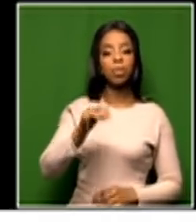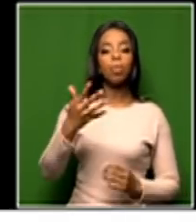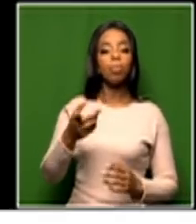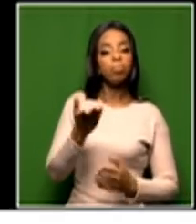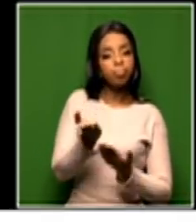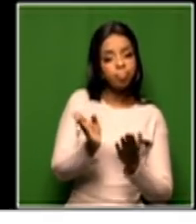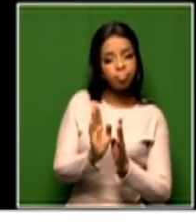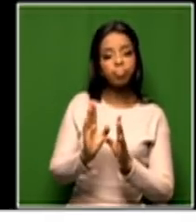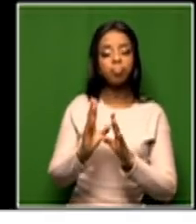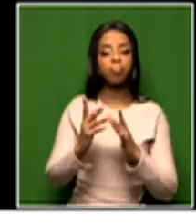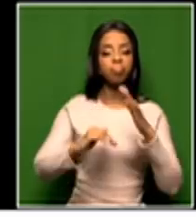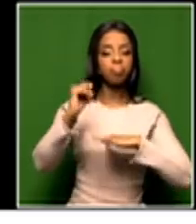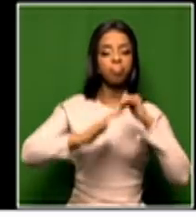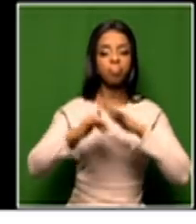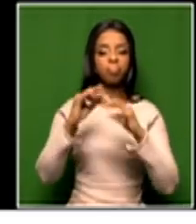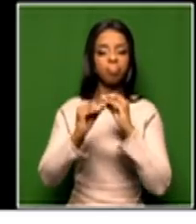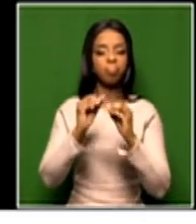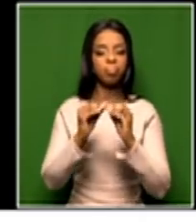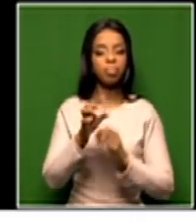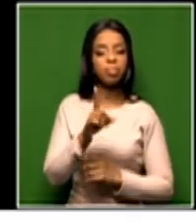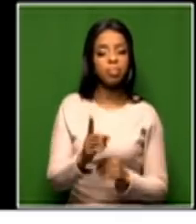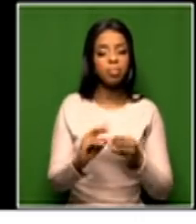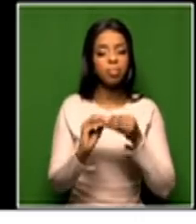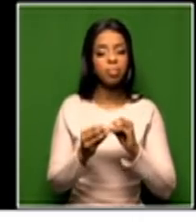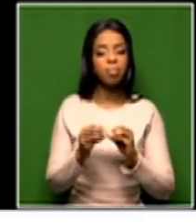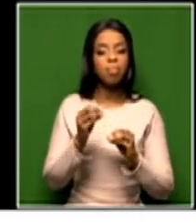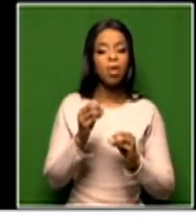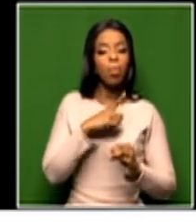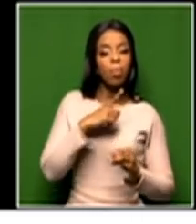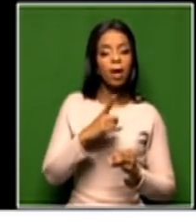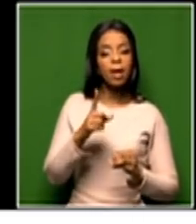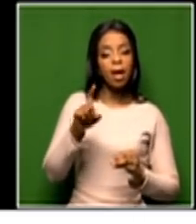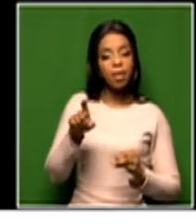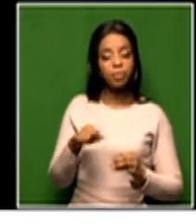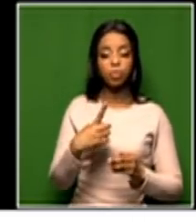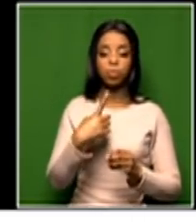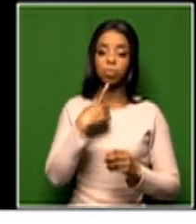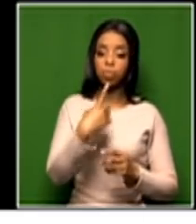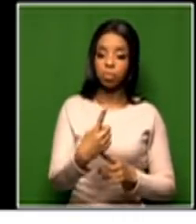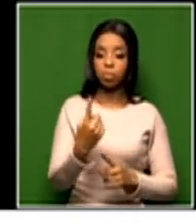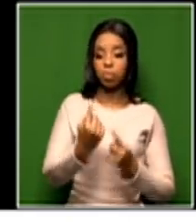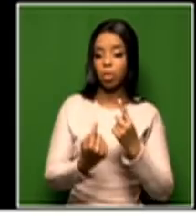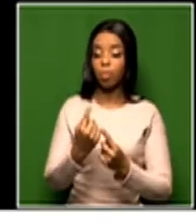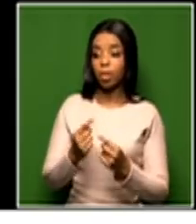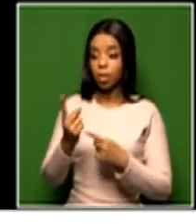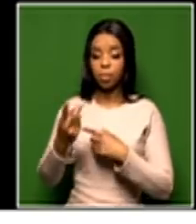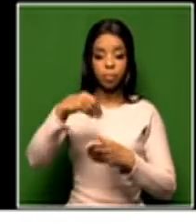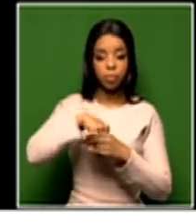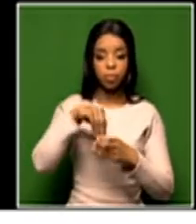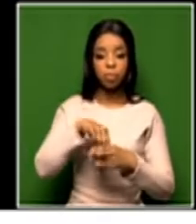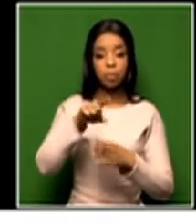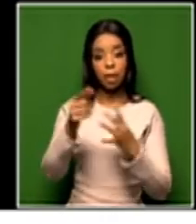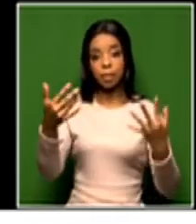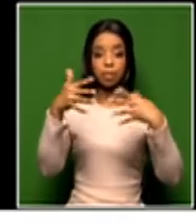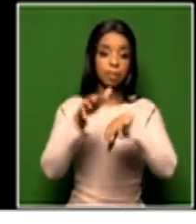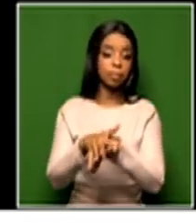and when, of course, the fence was handed over to them, to determine whether the fence did form part of the integrated plans